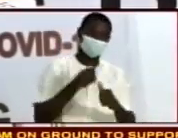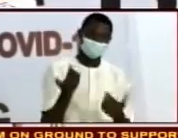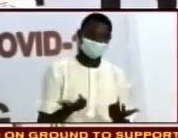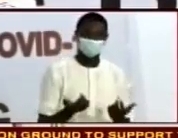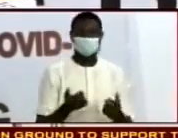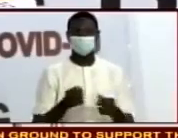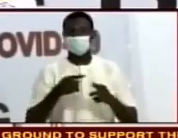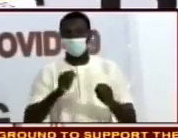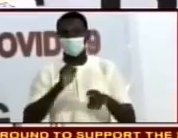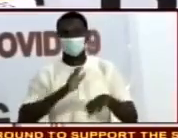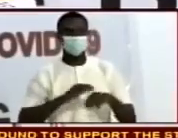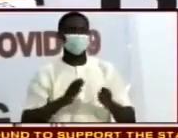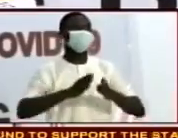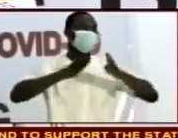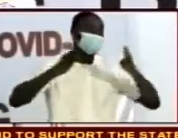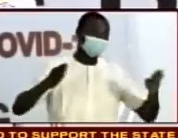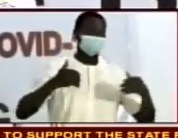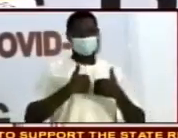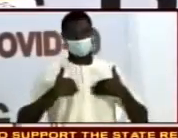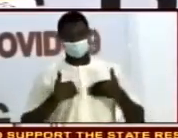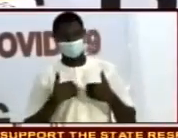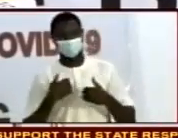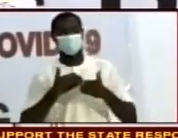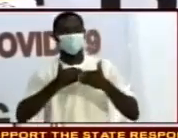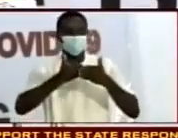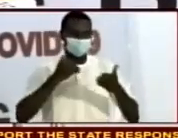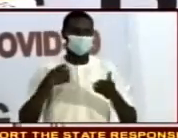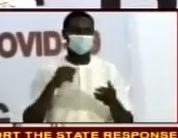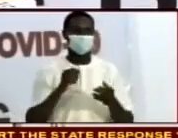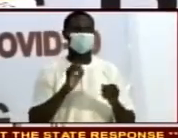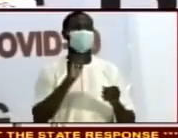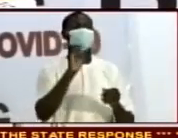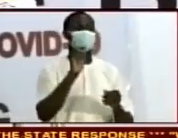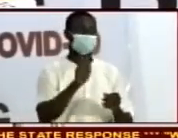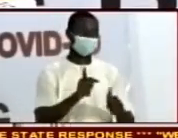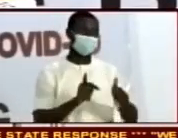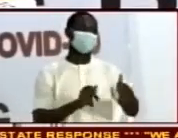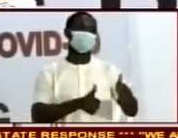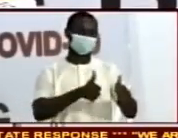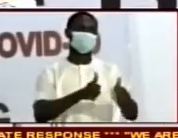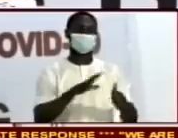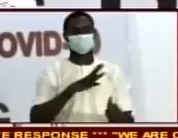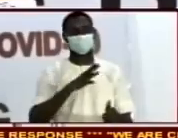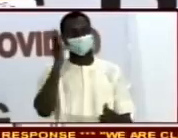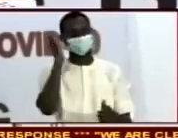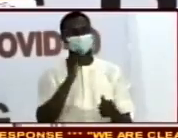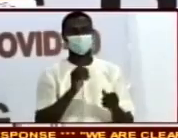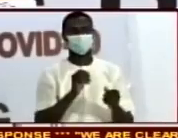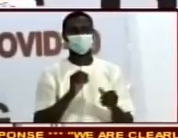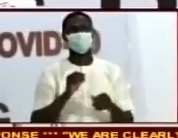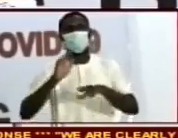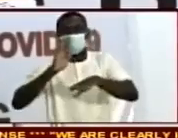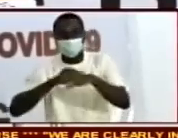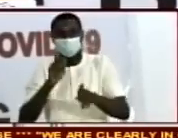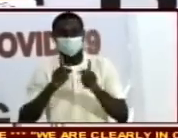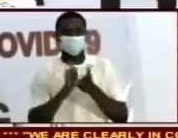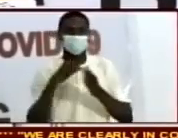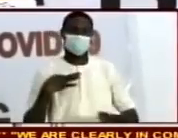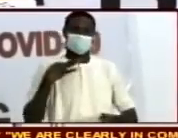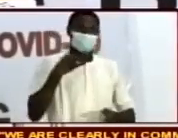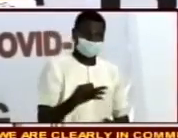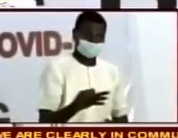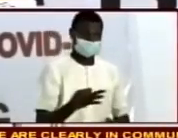larger animals and before it is certified, and then you do clinical trials on volunteers. People volunteer, and before you go through the process. It's a